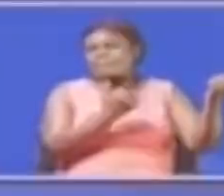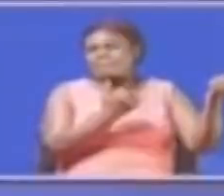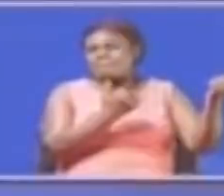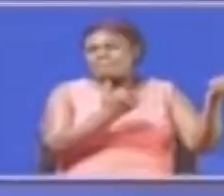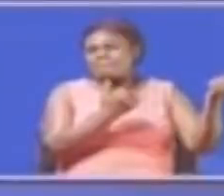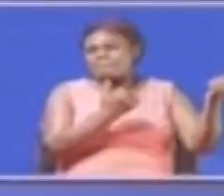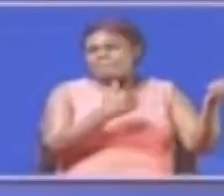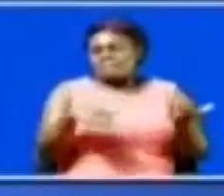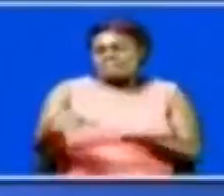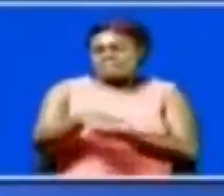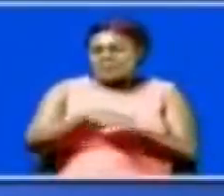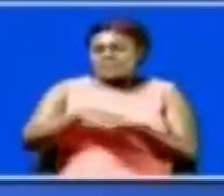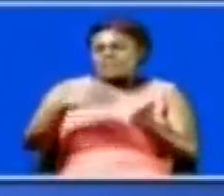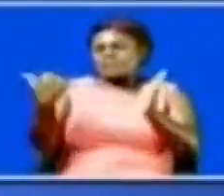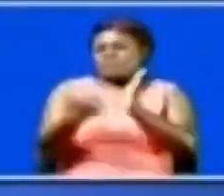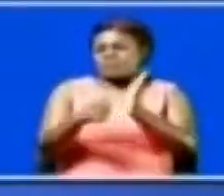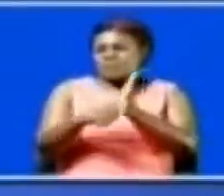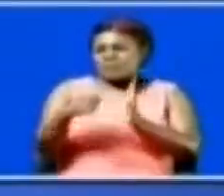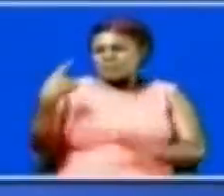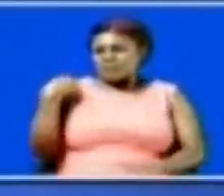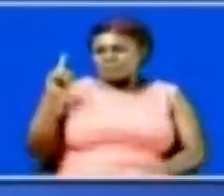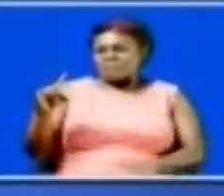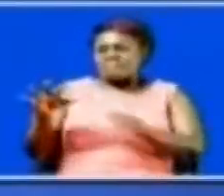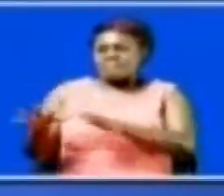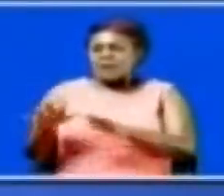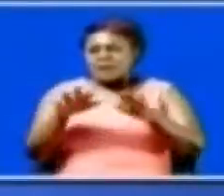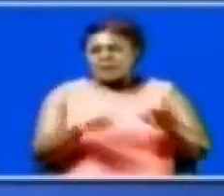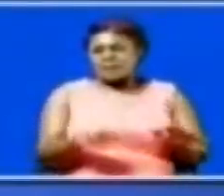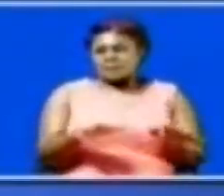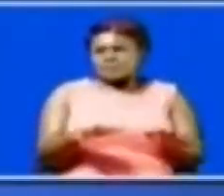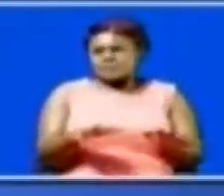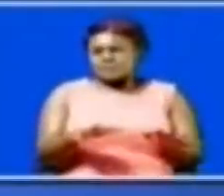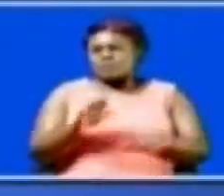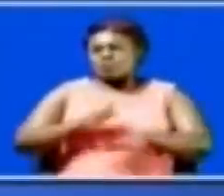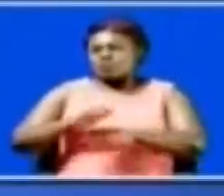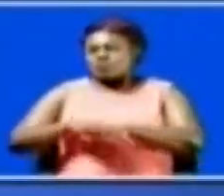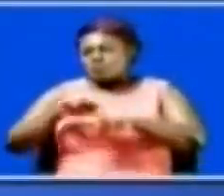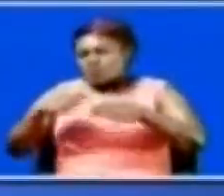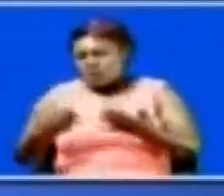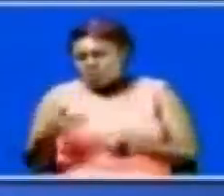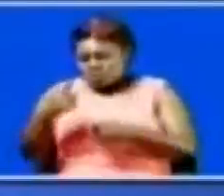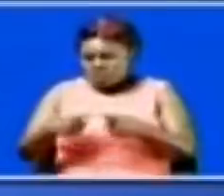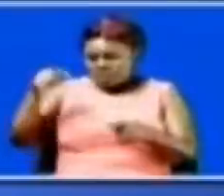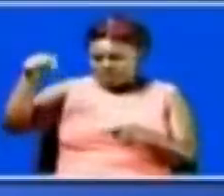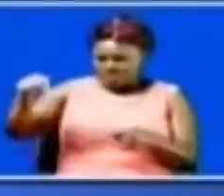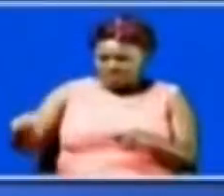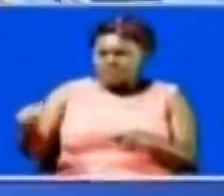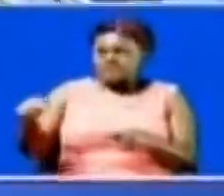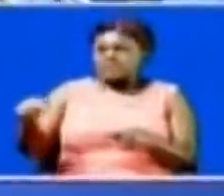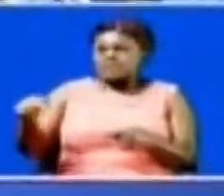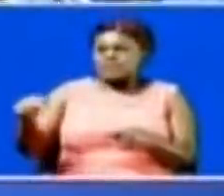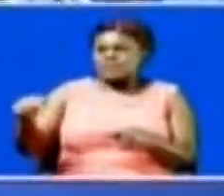the fundamental problem is one of market credibility. Mm-hmm. Okay? This year,